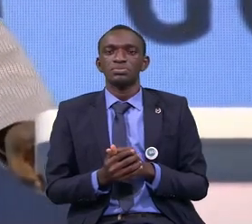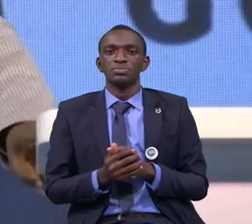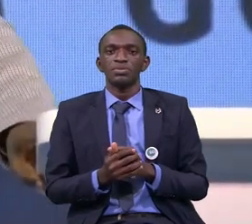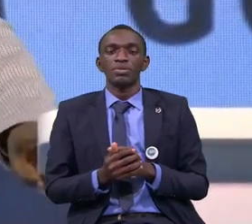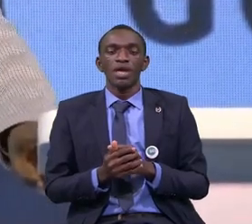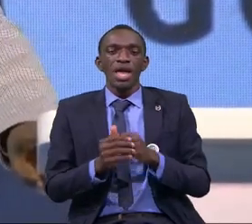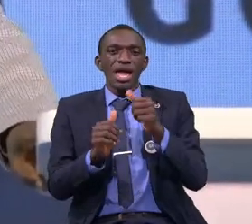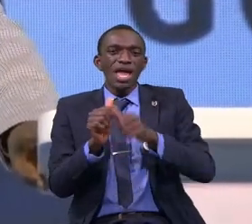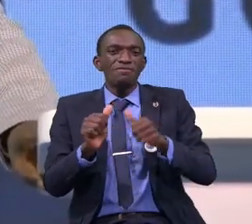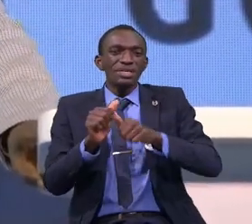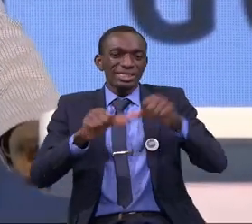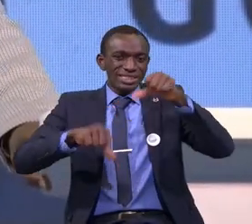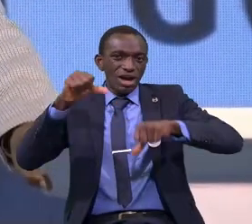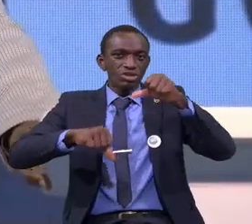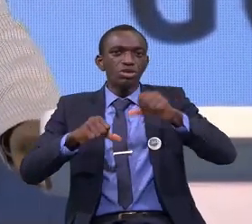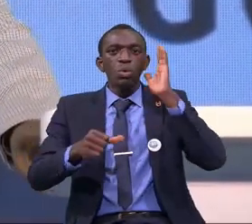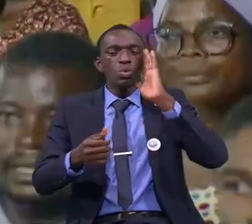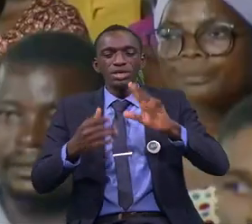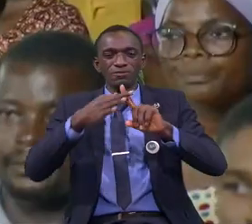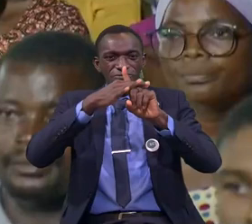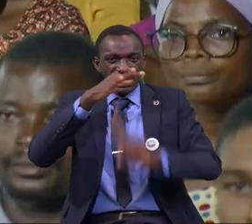Every doubt will vanish from your heart